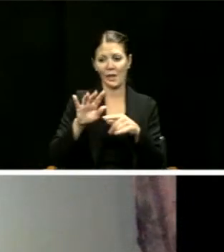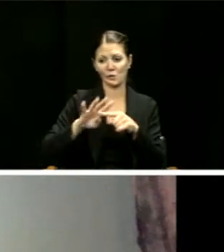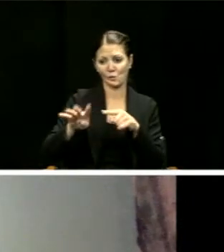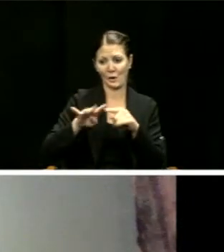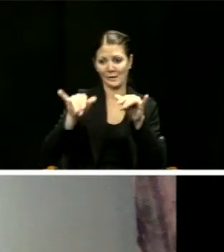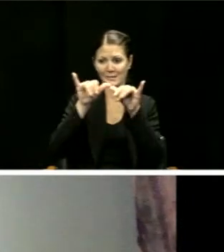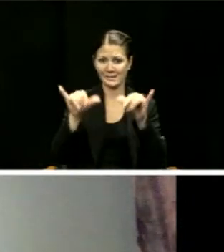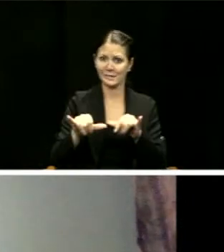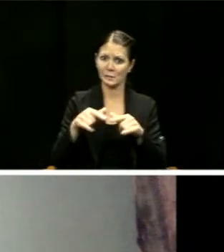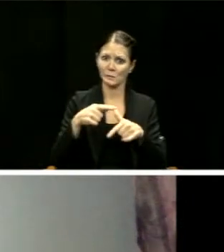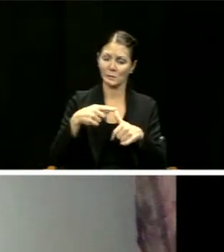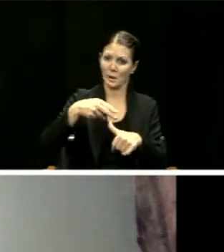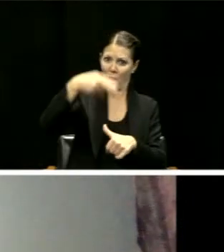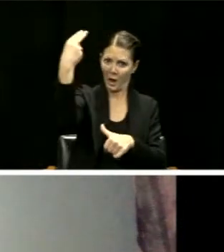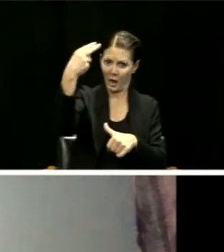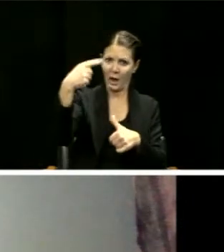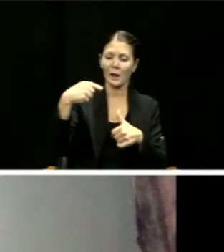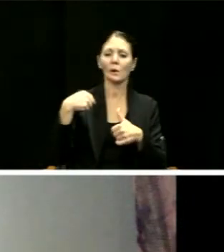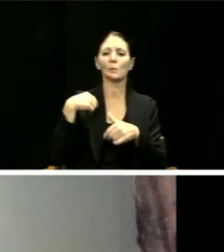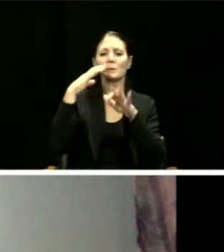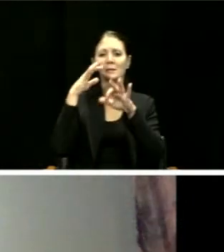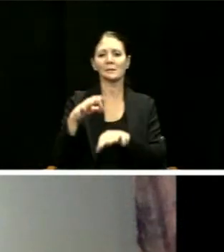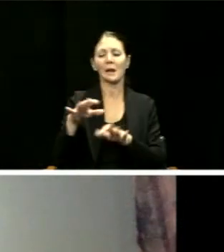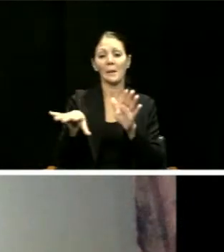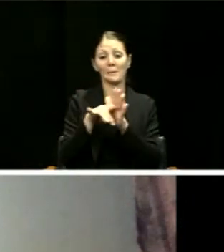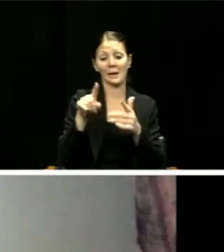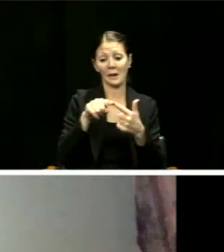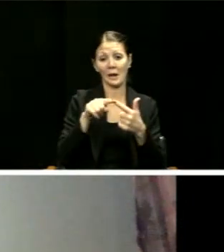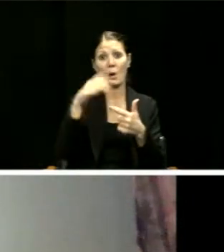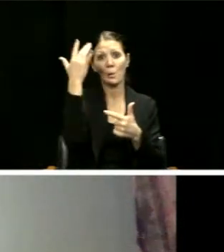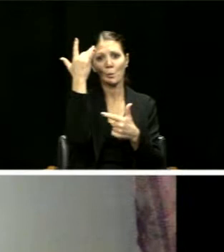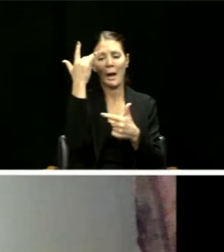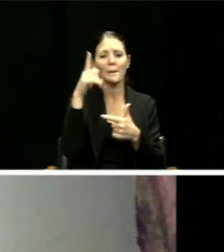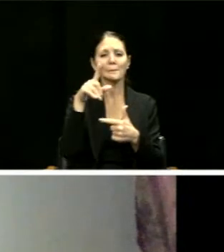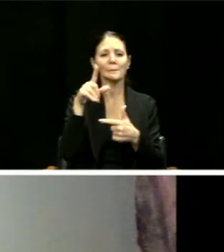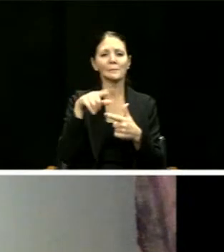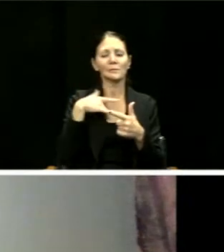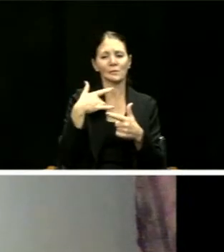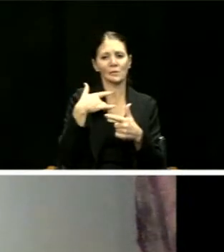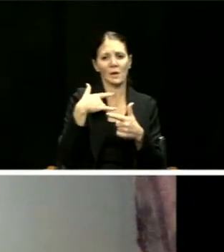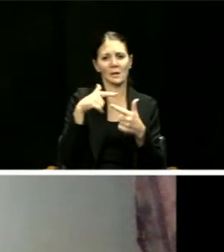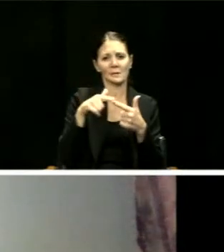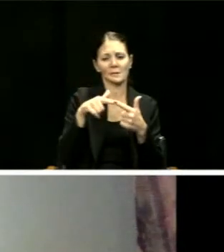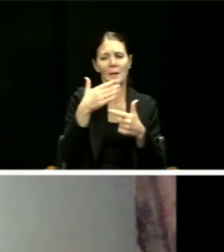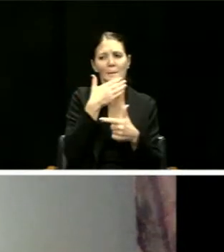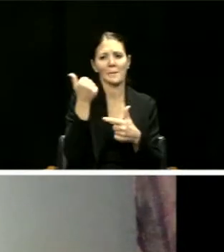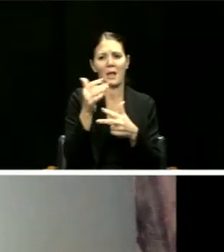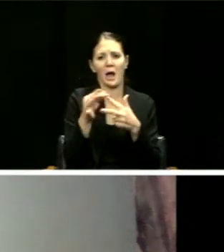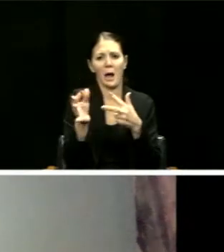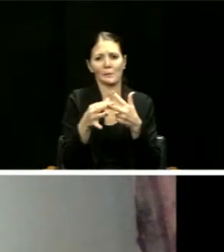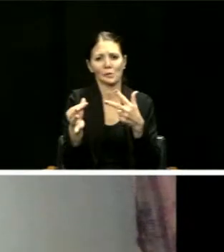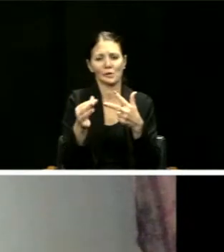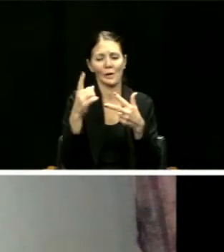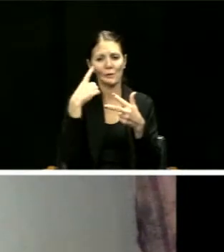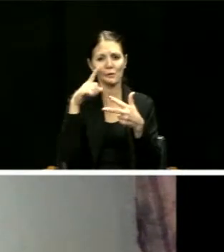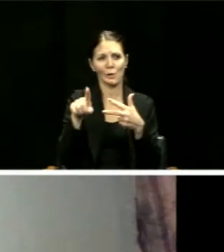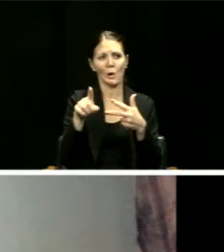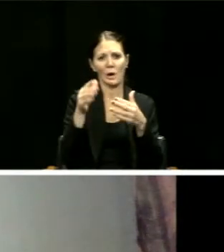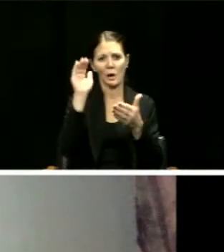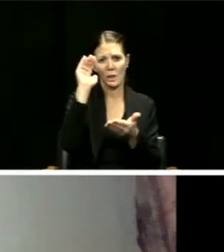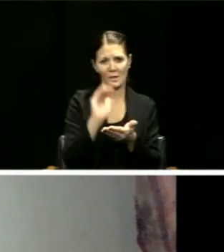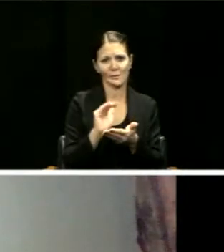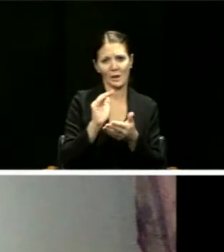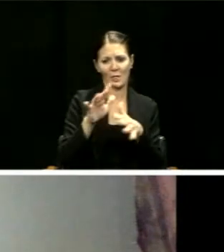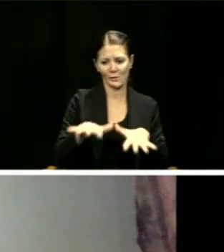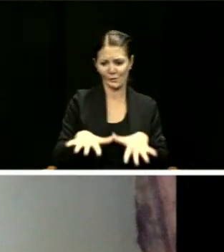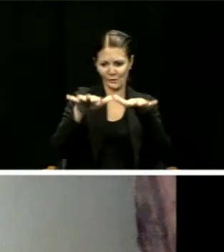significantly higher. So we went with it more because we felt it was a better option to alleviate the